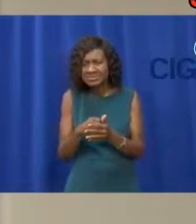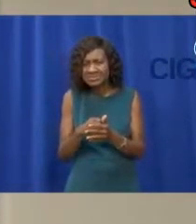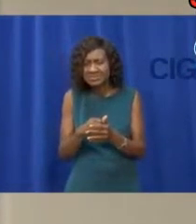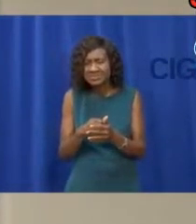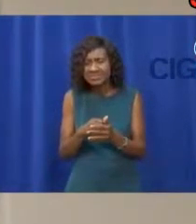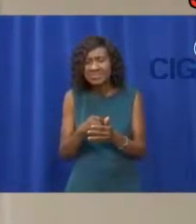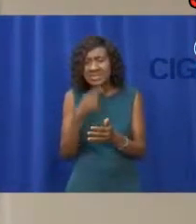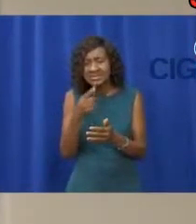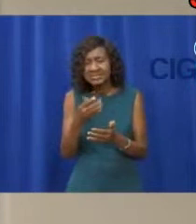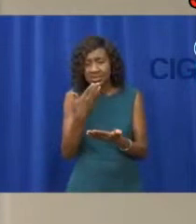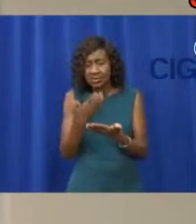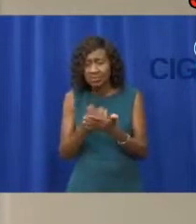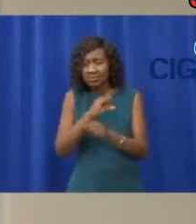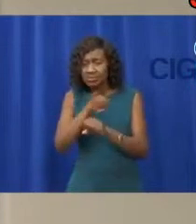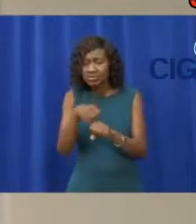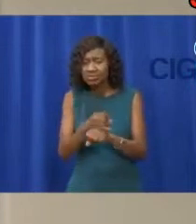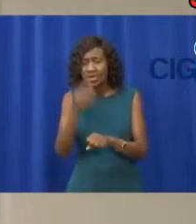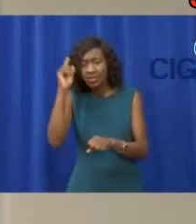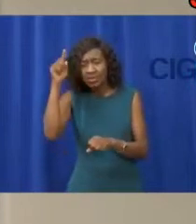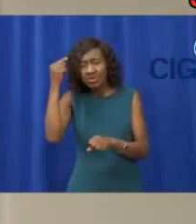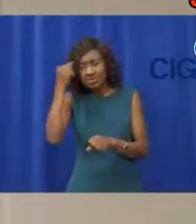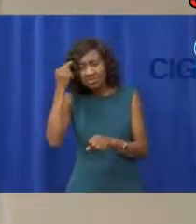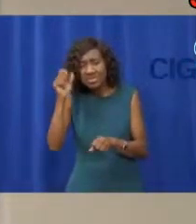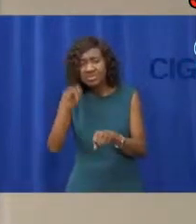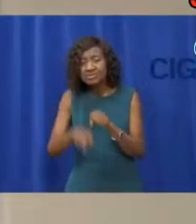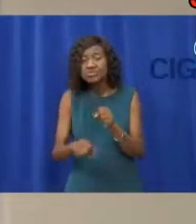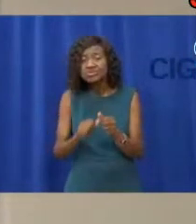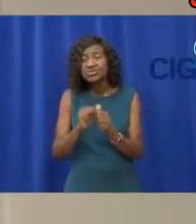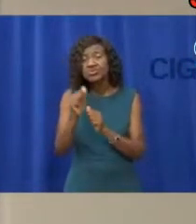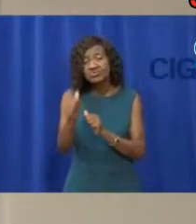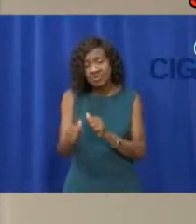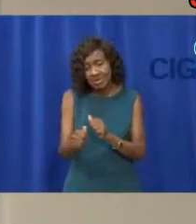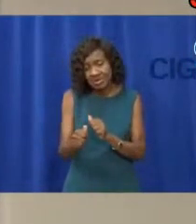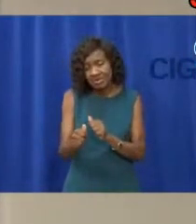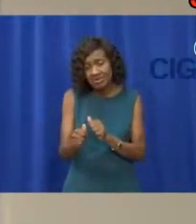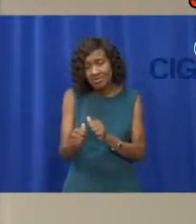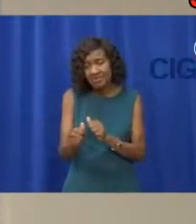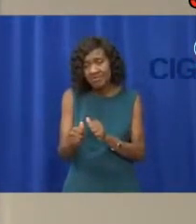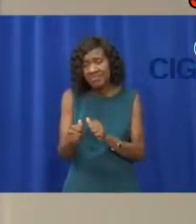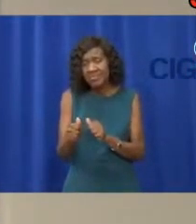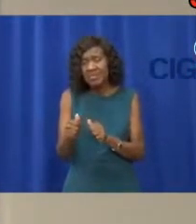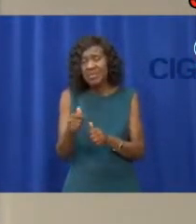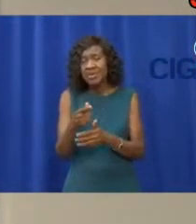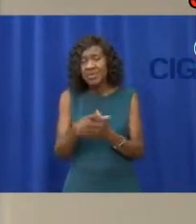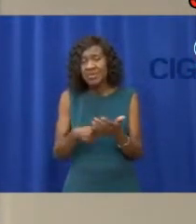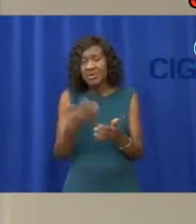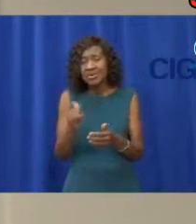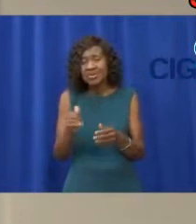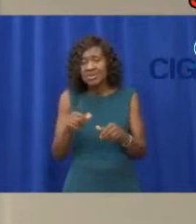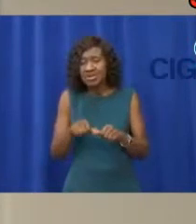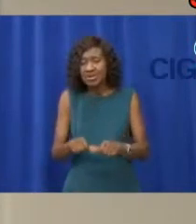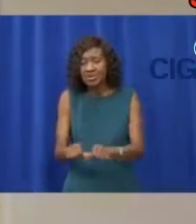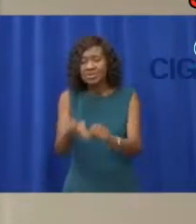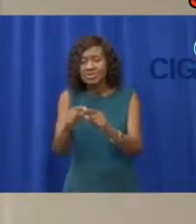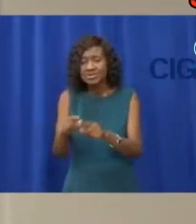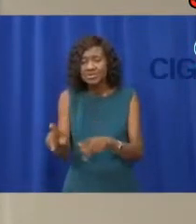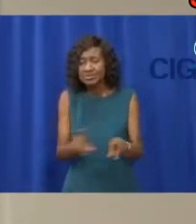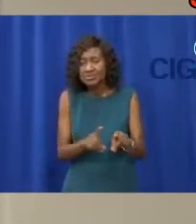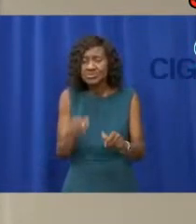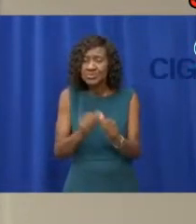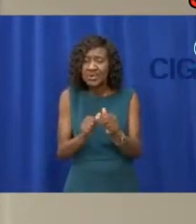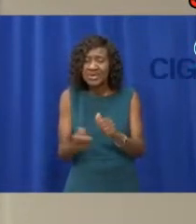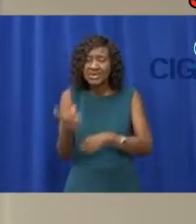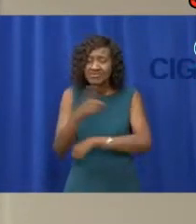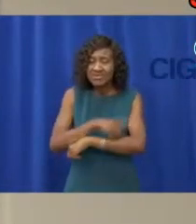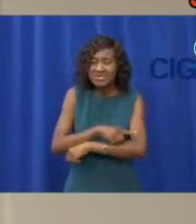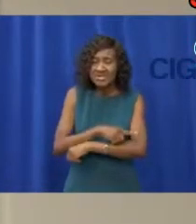government thus far in terms of the work that we have done, what we continue to do, and every day have a press conference